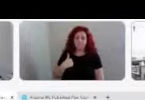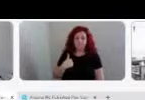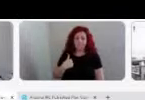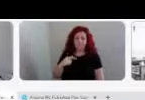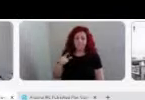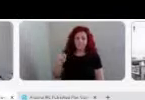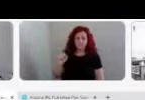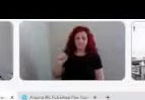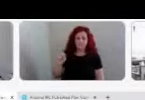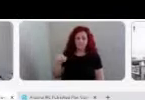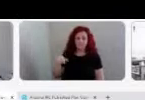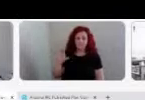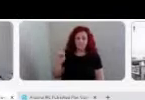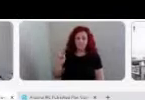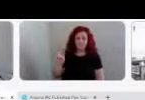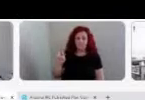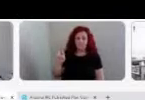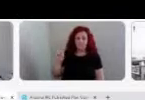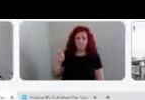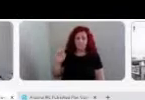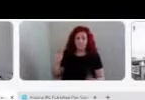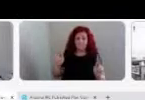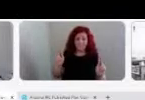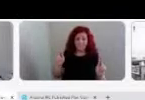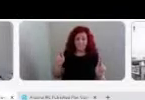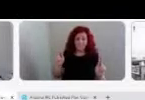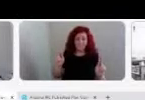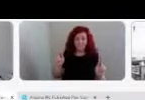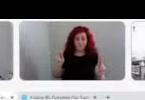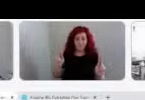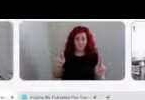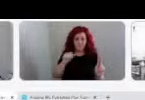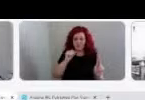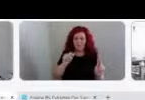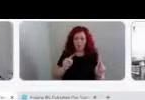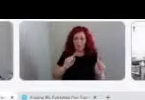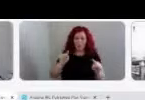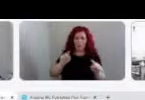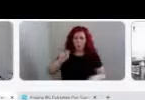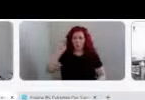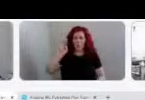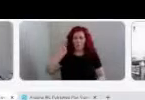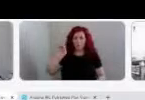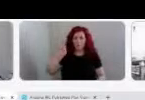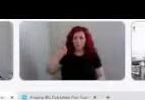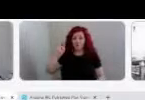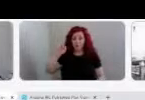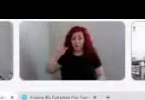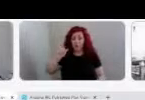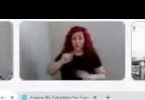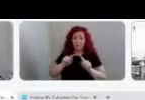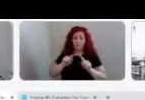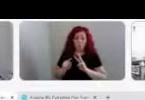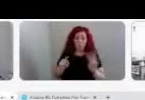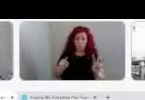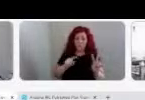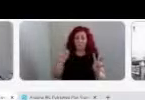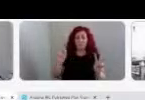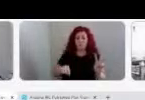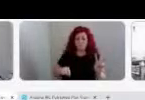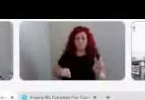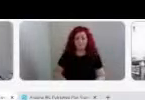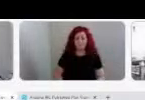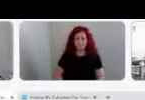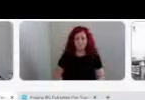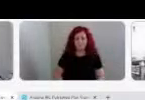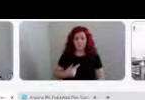verde folks look not north to marana but west to west to tucson we